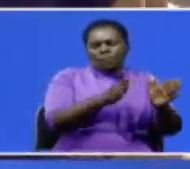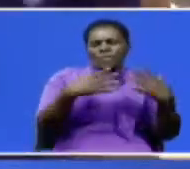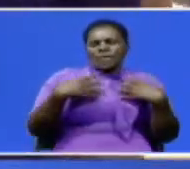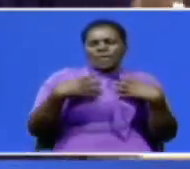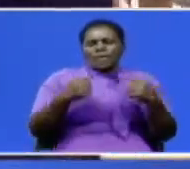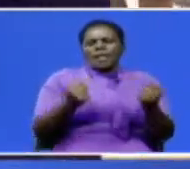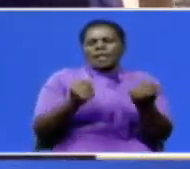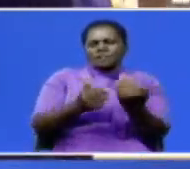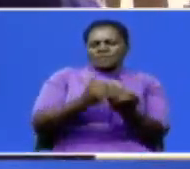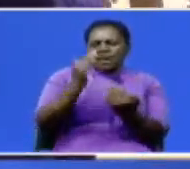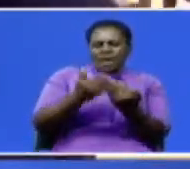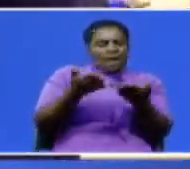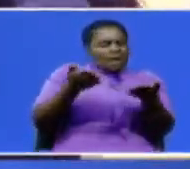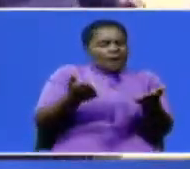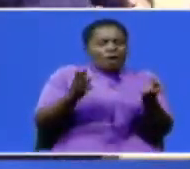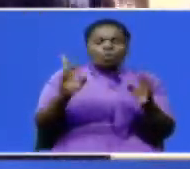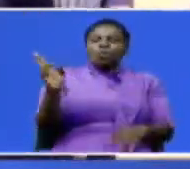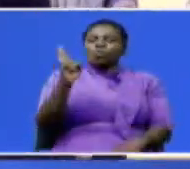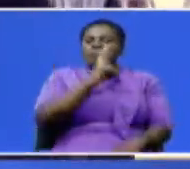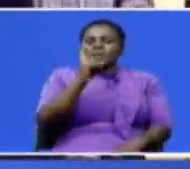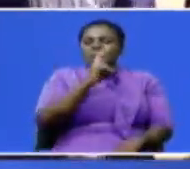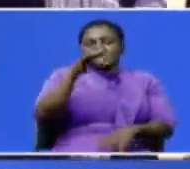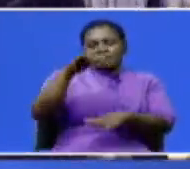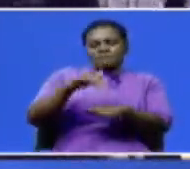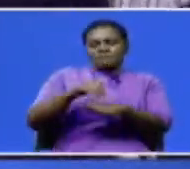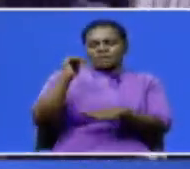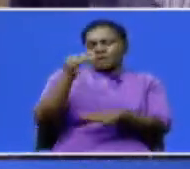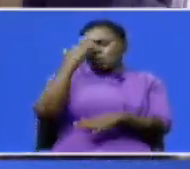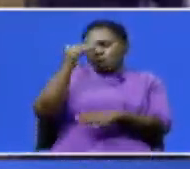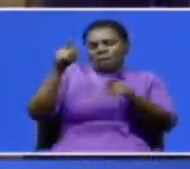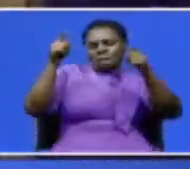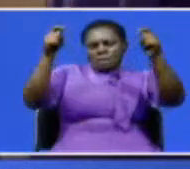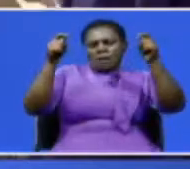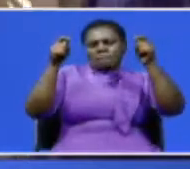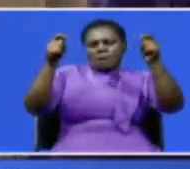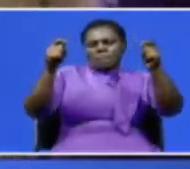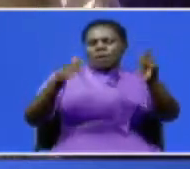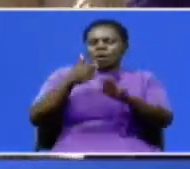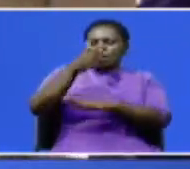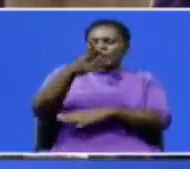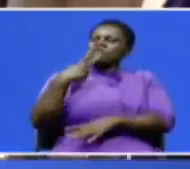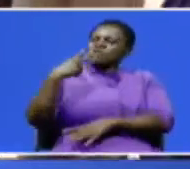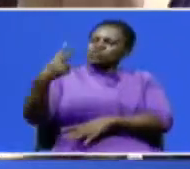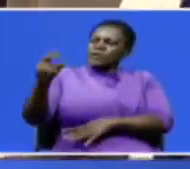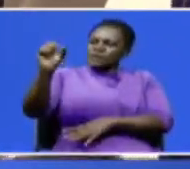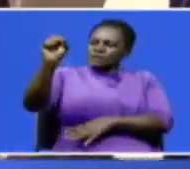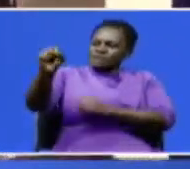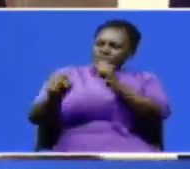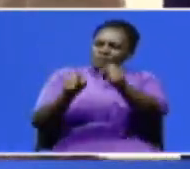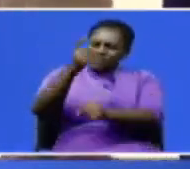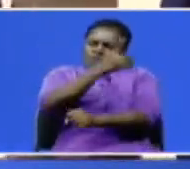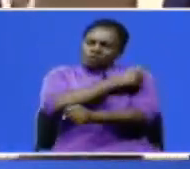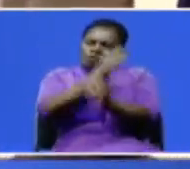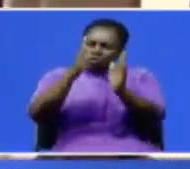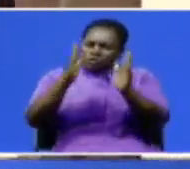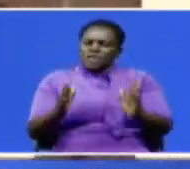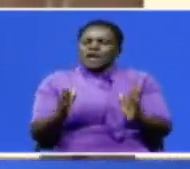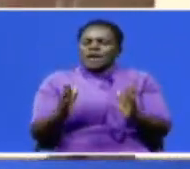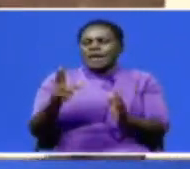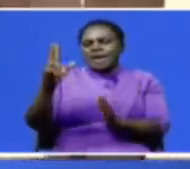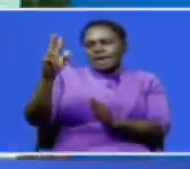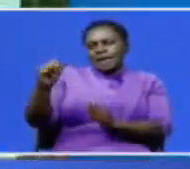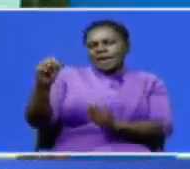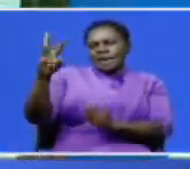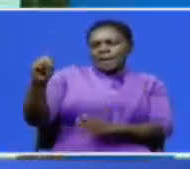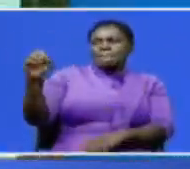care within the city are now said to be affected following the strike by over 255 medics working under